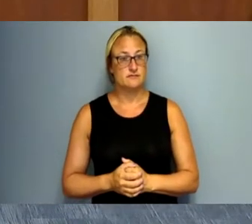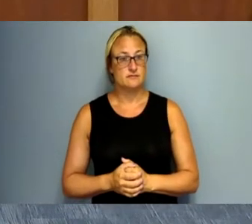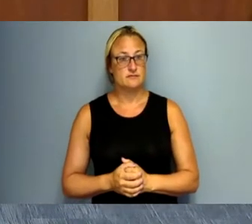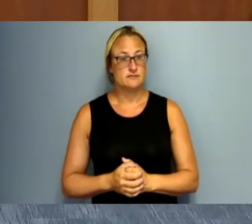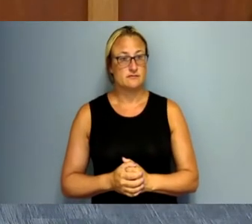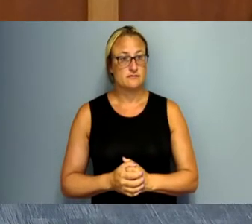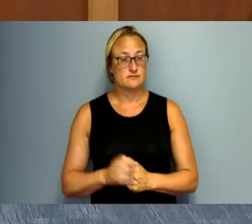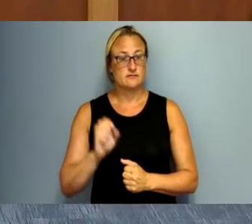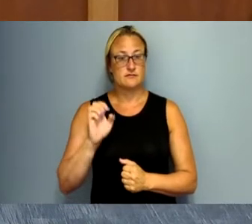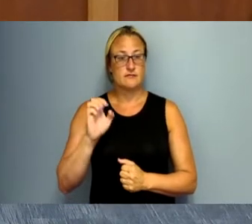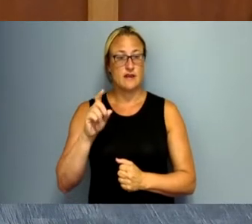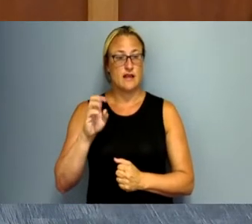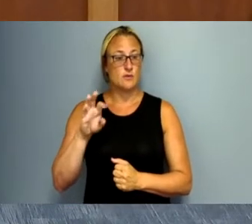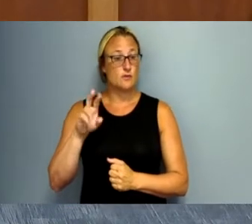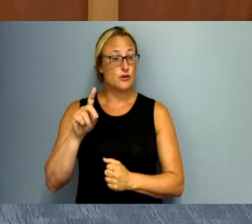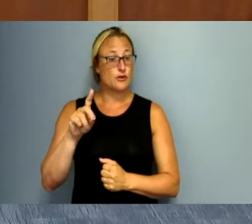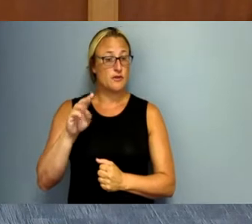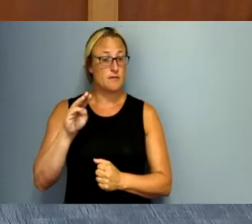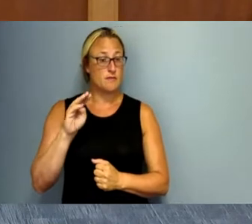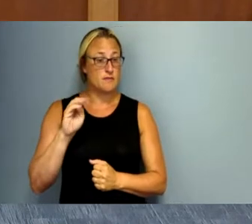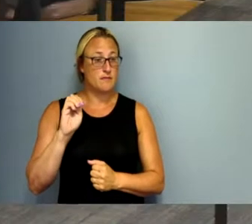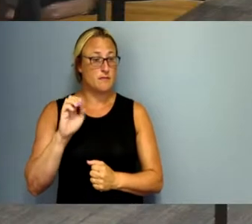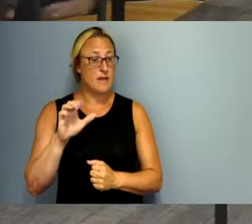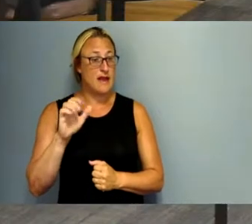Edward Mackhouse.